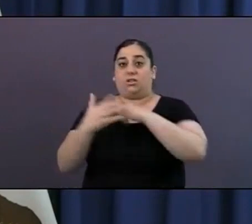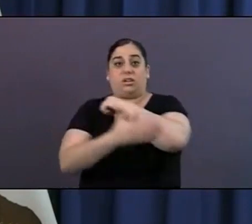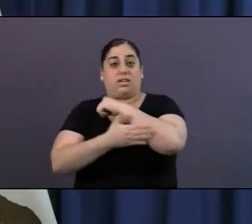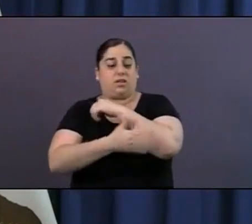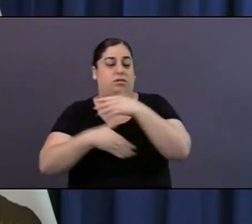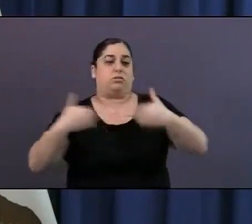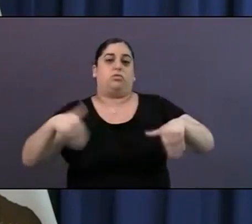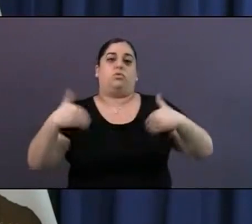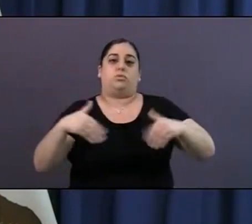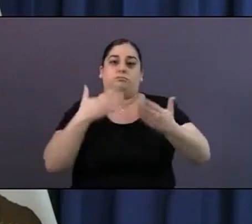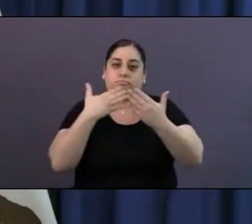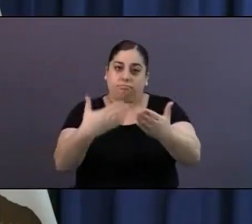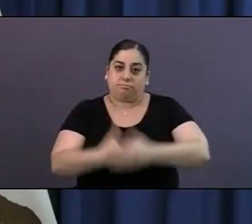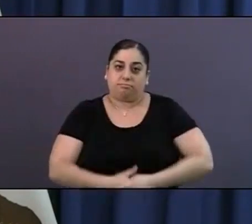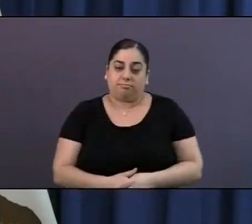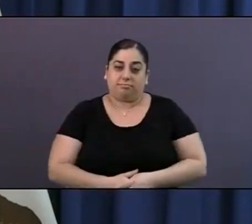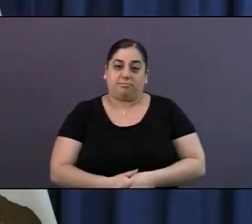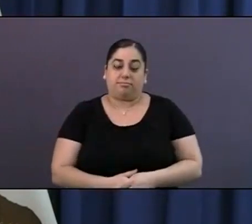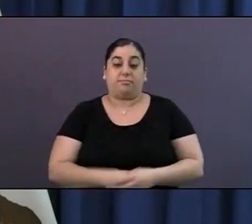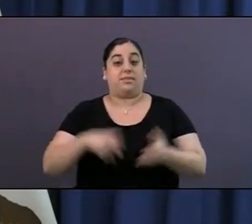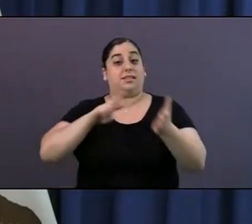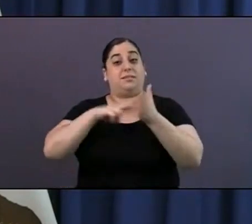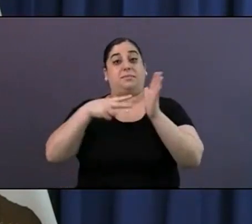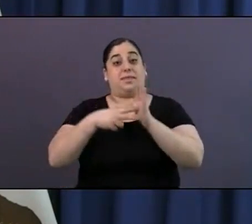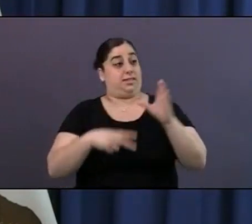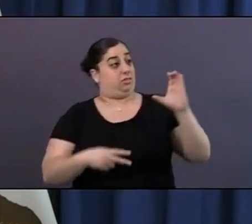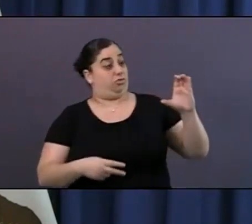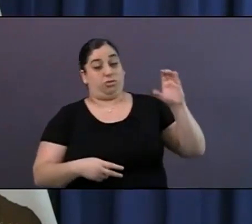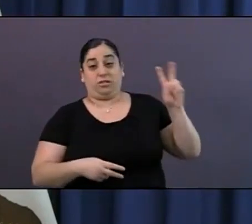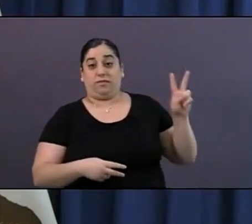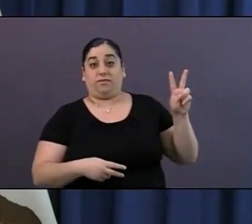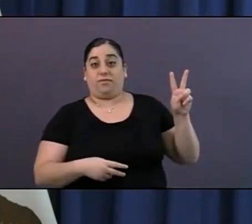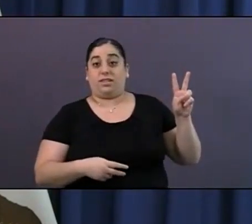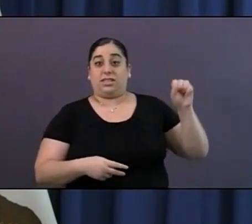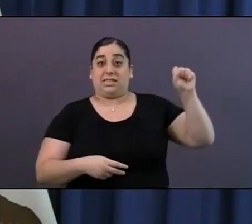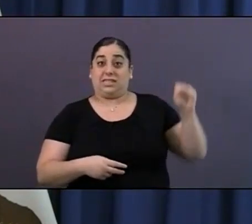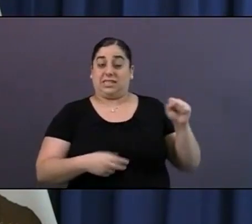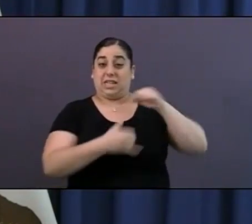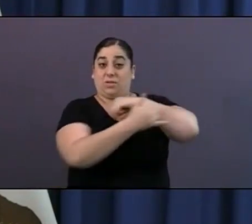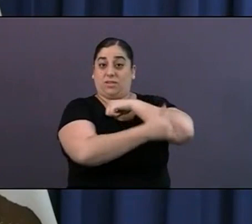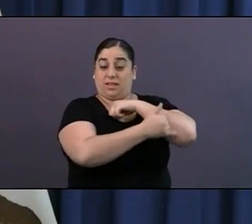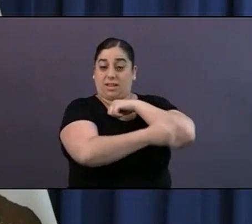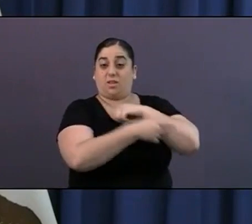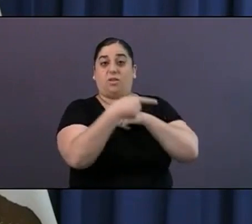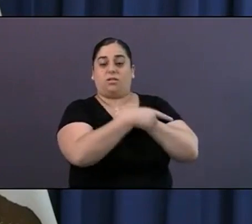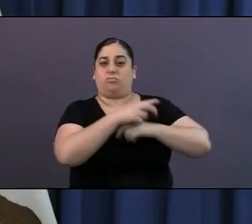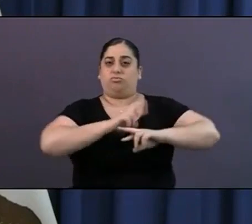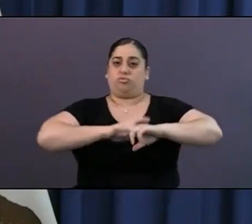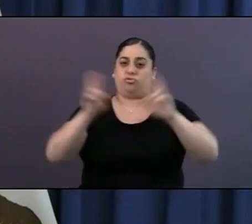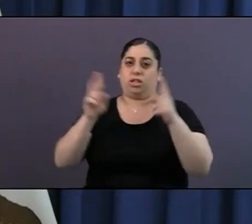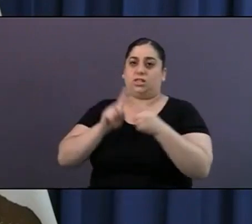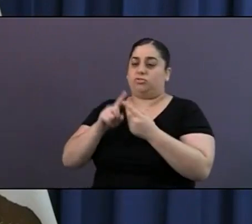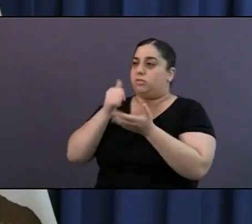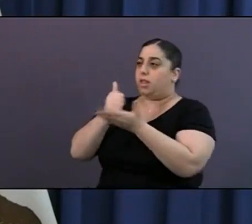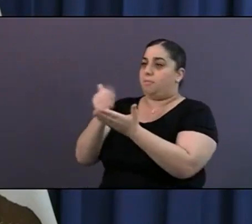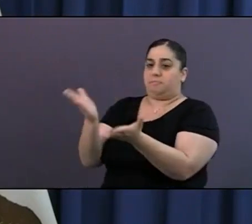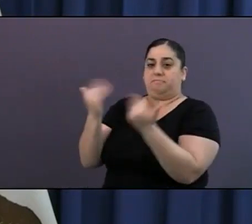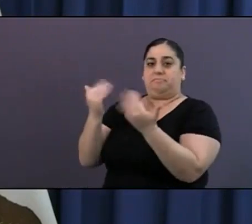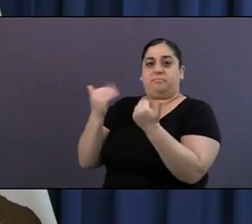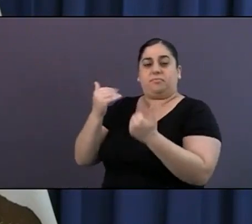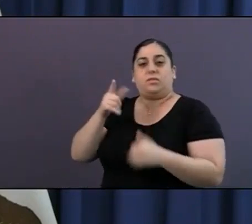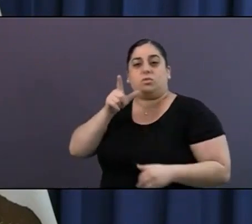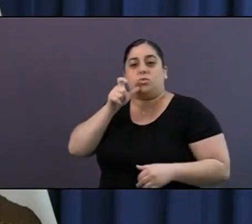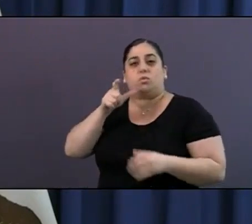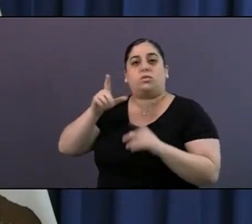position Chula Vista and the South County to better respond to public health emergencies like COVID-19 and